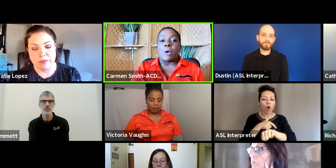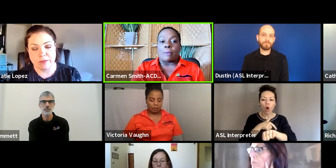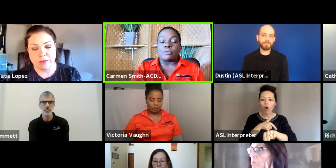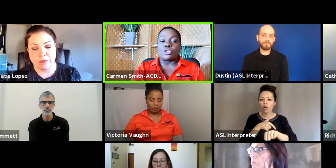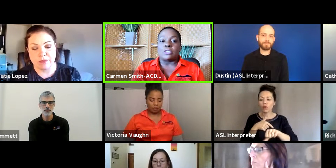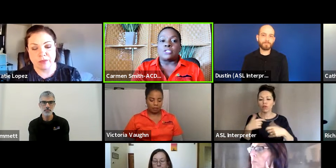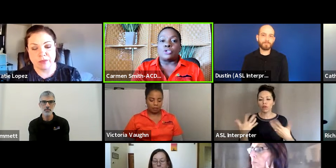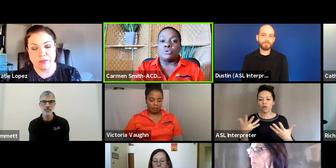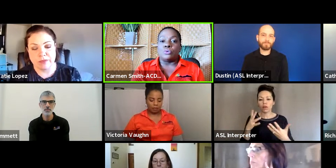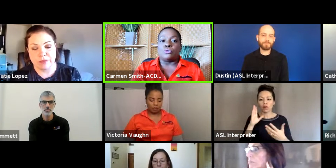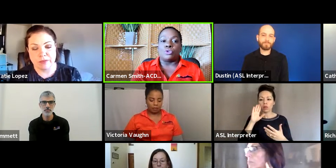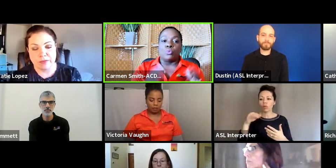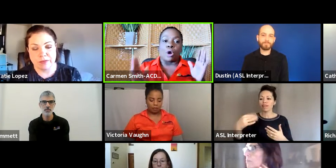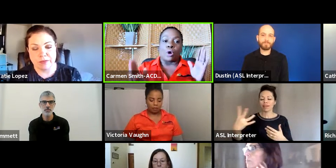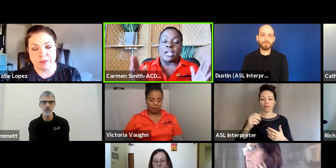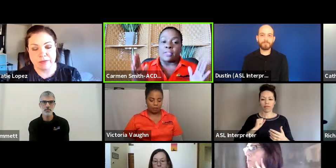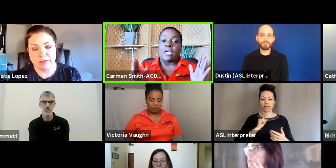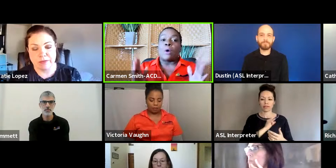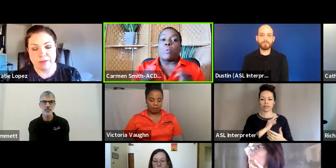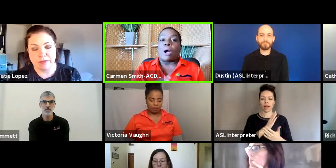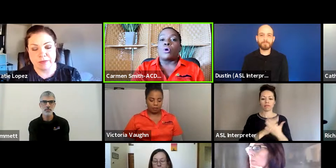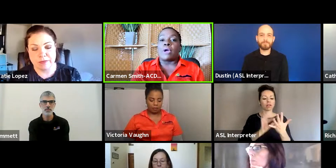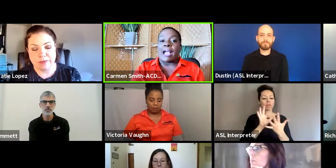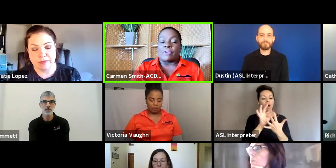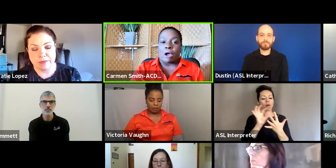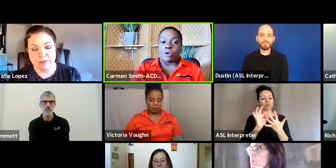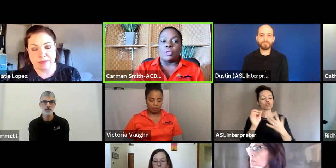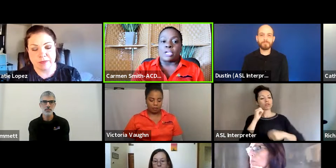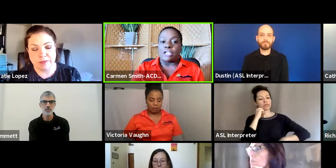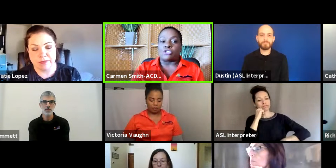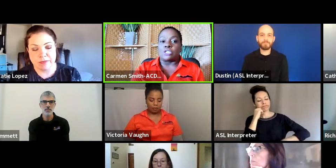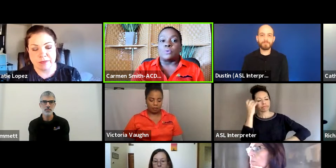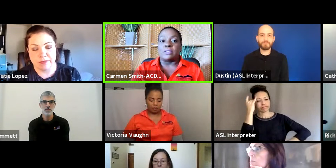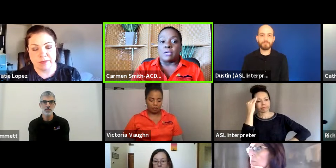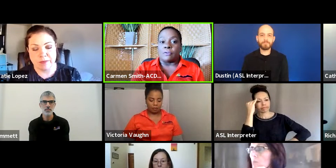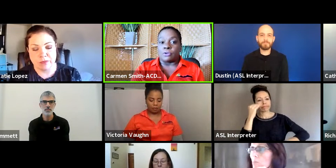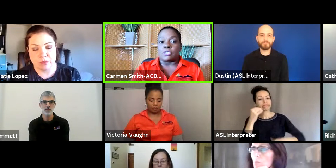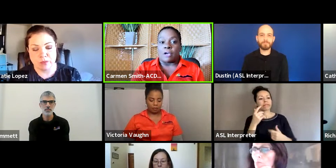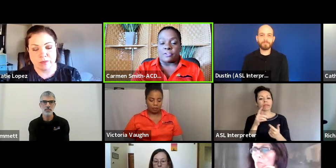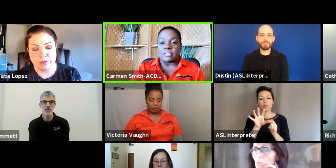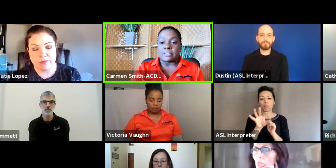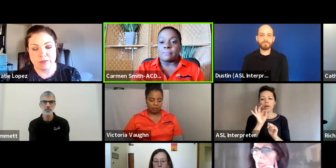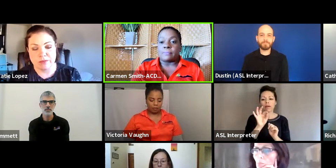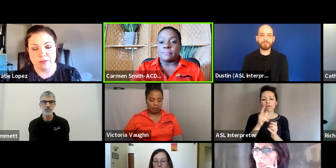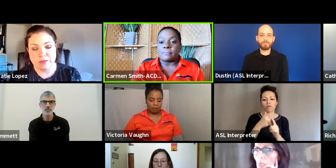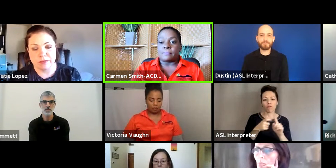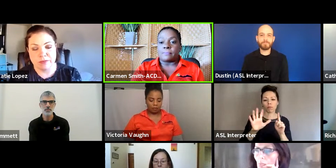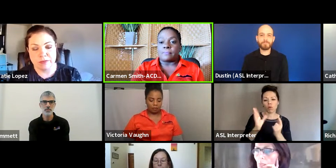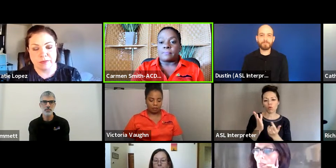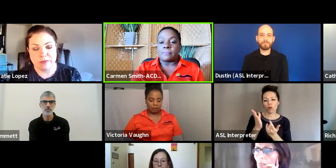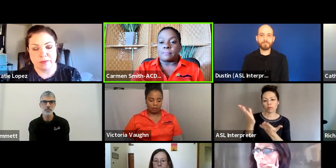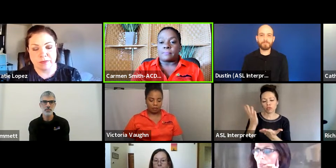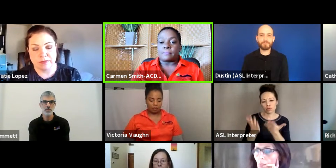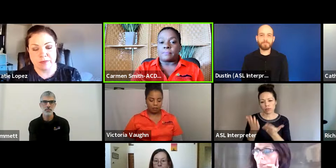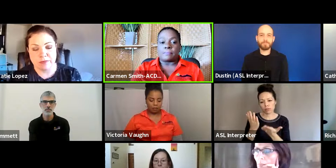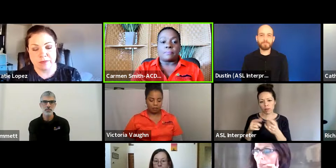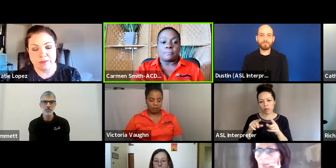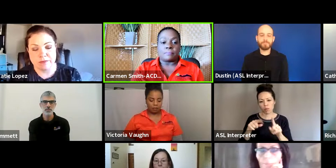staff some options to work with while we're having our communications with the governor's office.